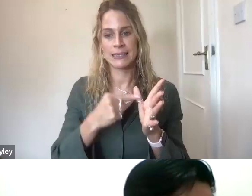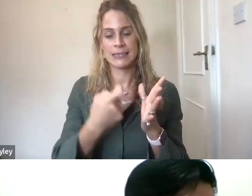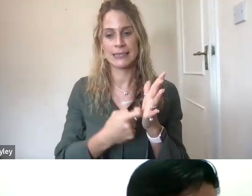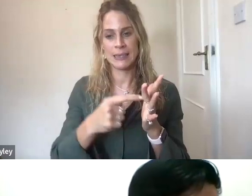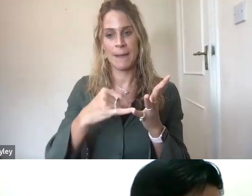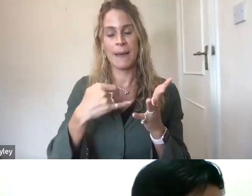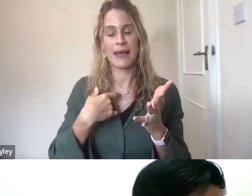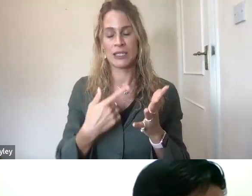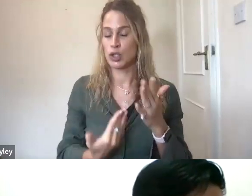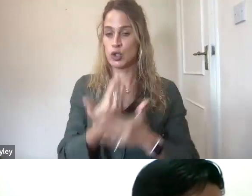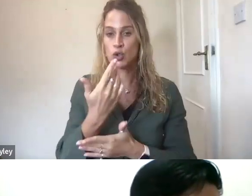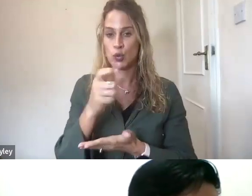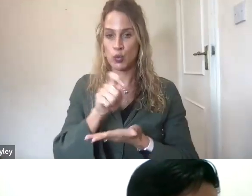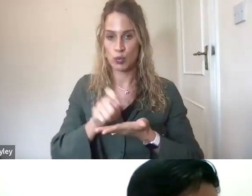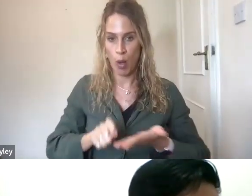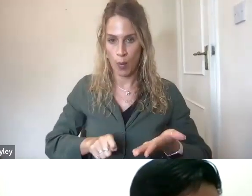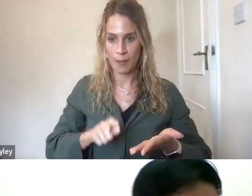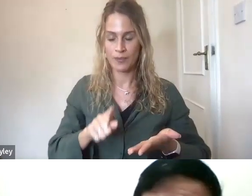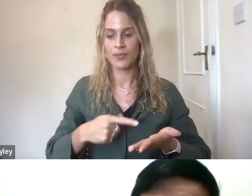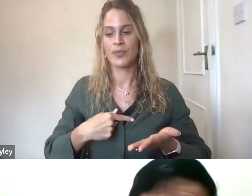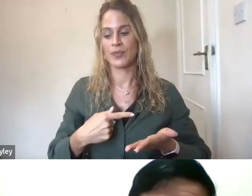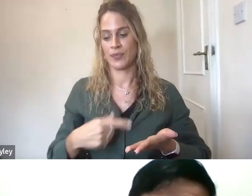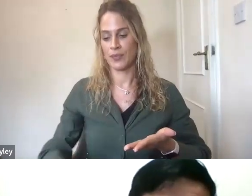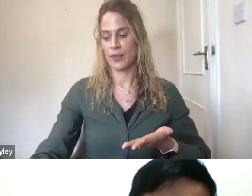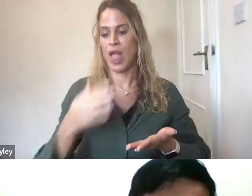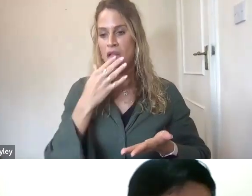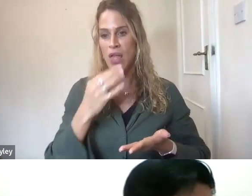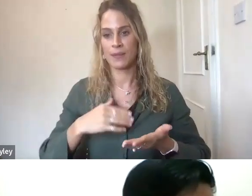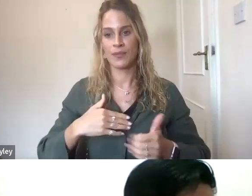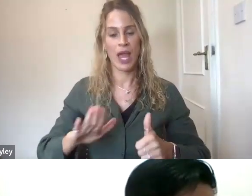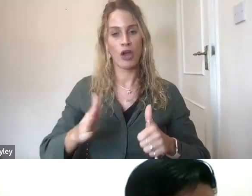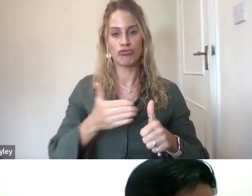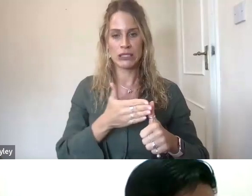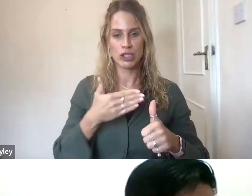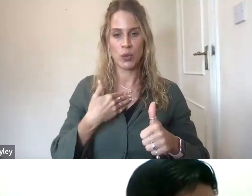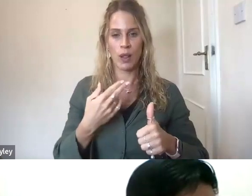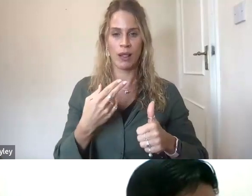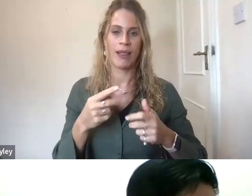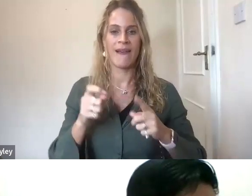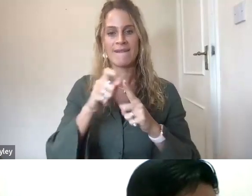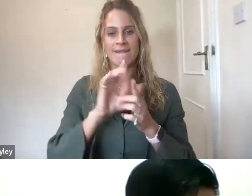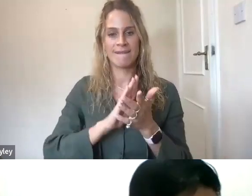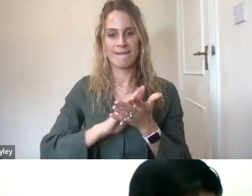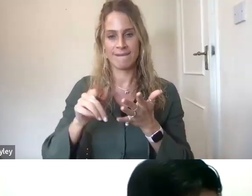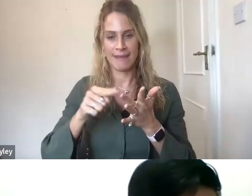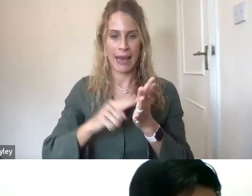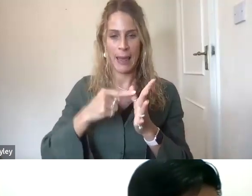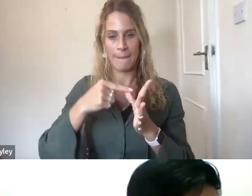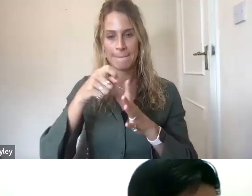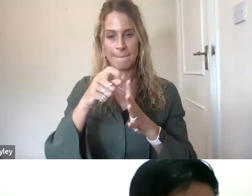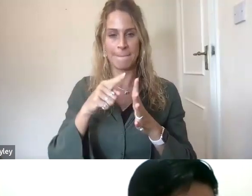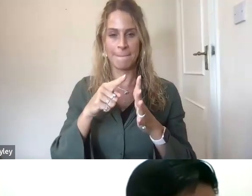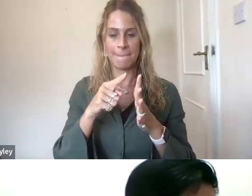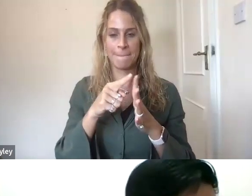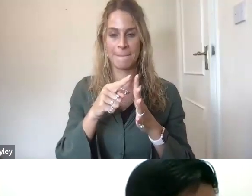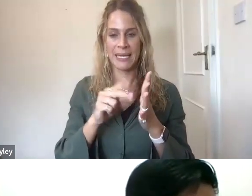latest issue. It's titled Pasham, which is the original Filipino title. Uh, because as